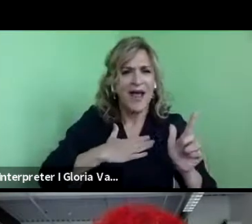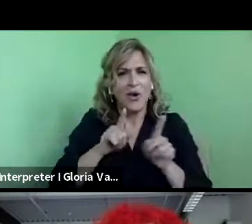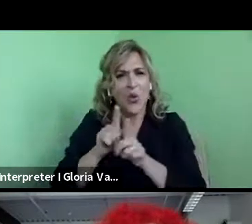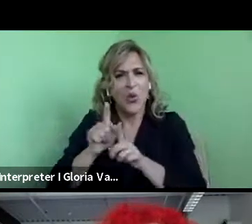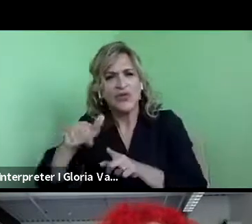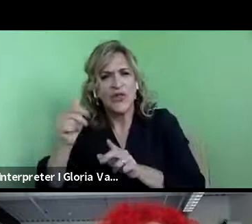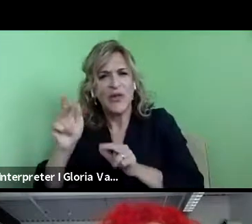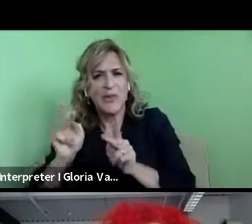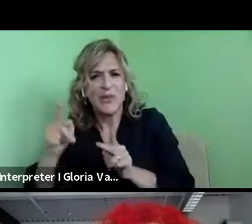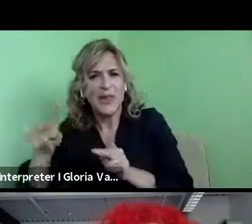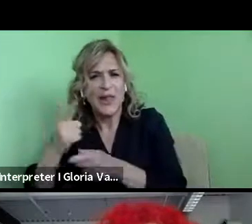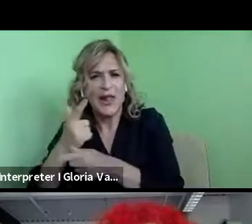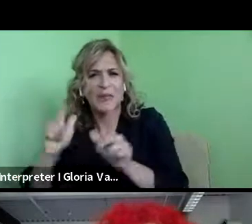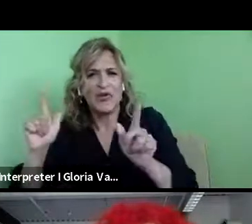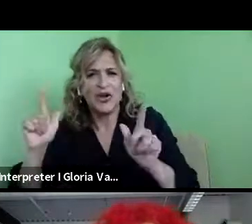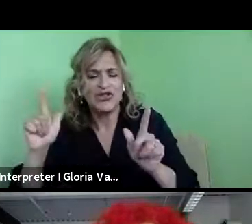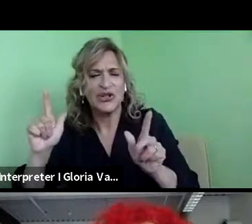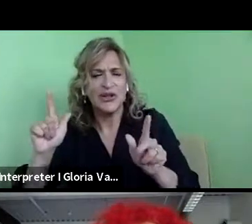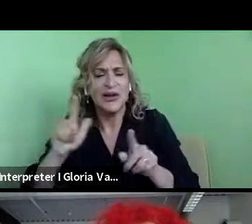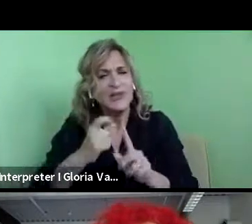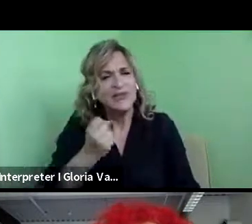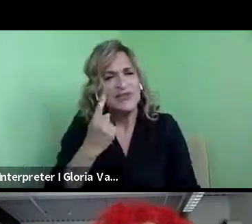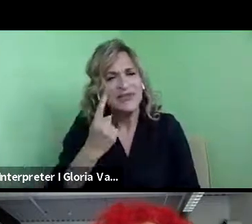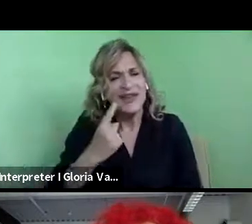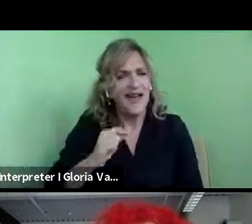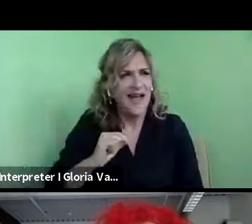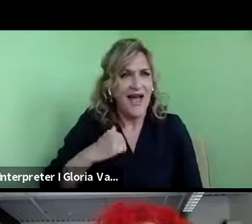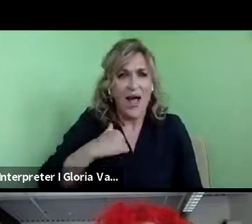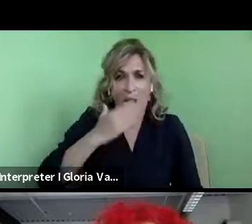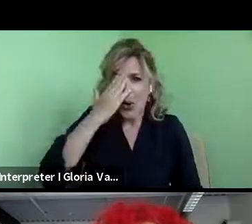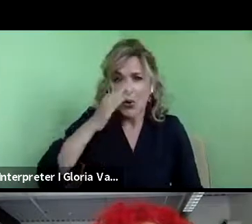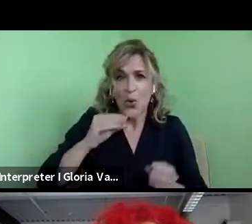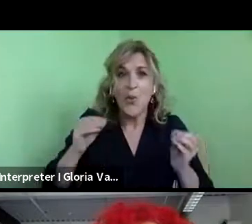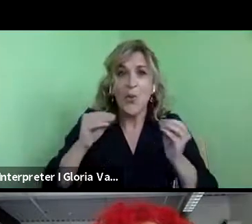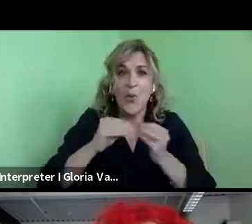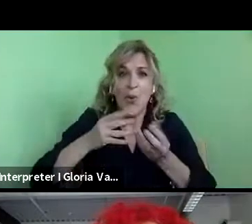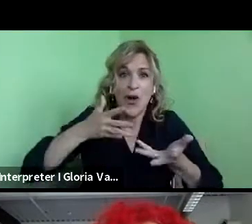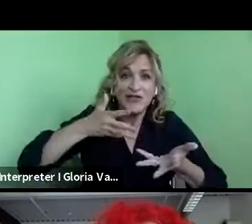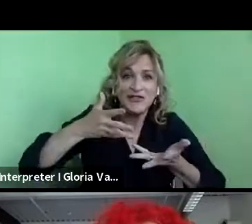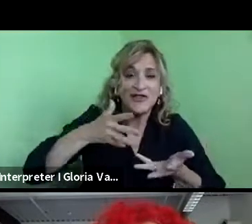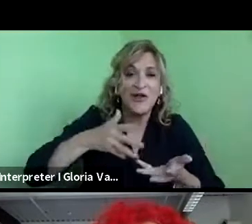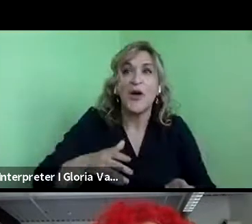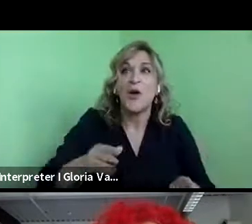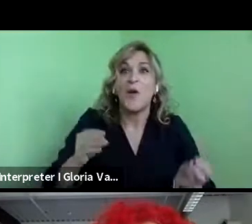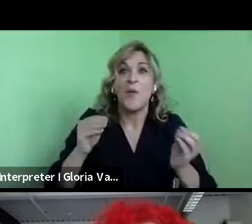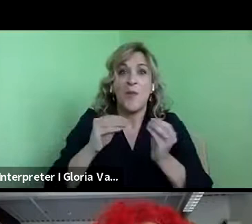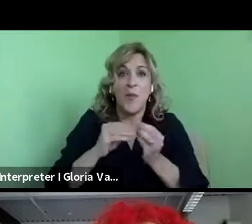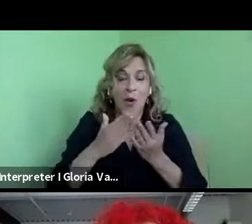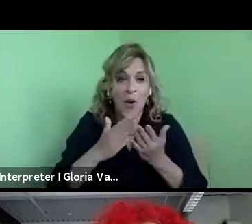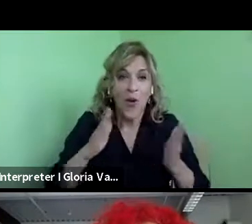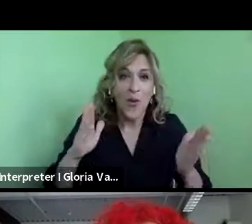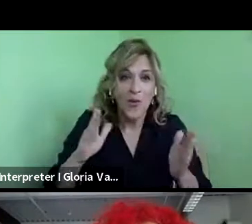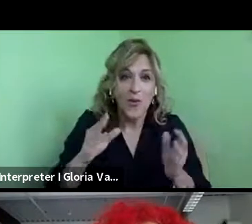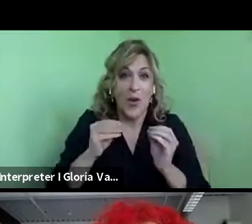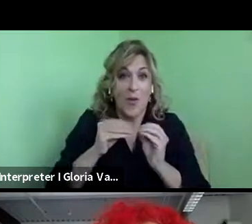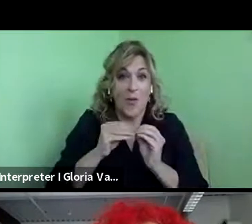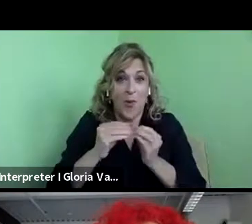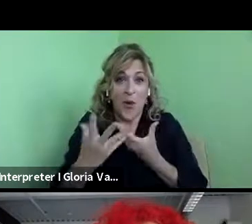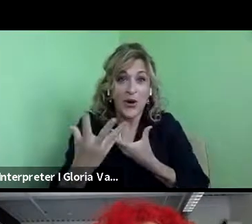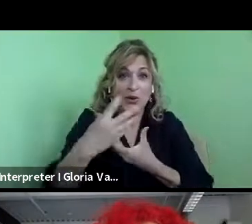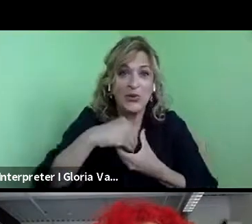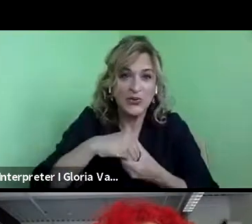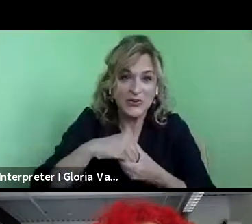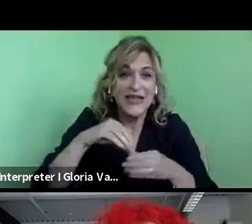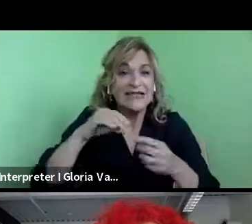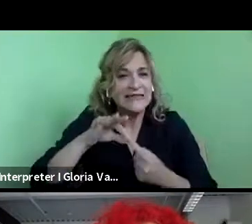and yes, I do have questions about how it can become more open, more inclusive, particularly in an art space, because how are we going to make